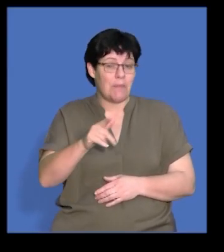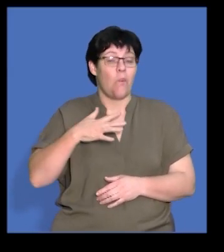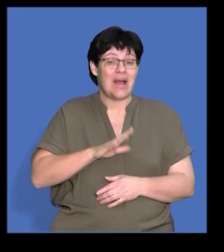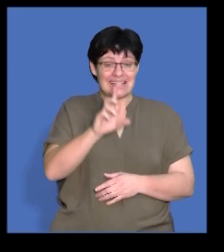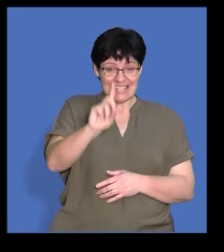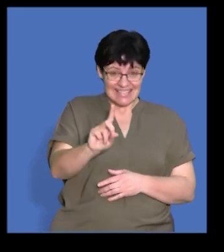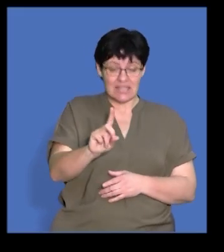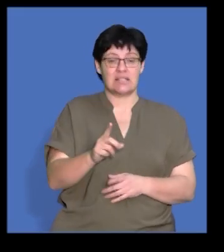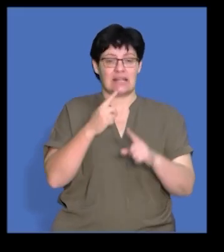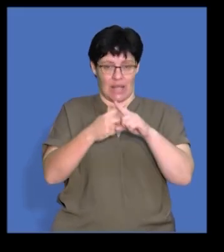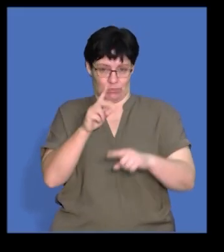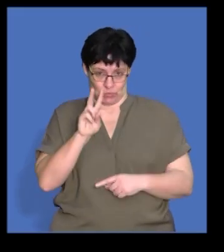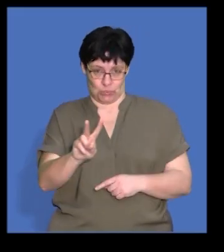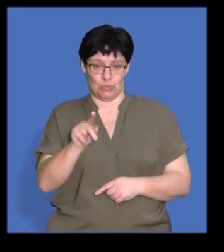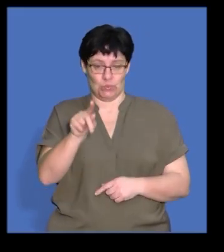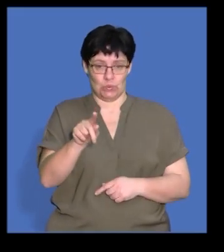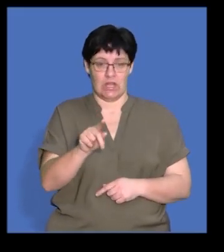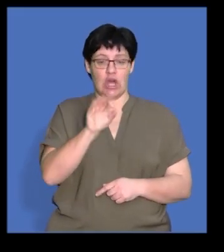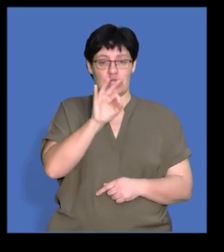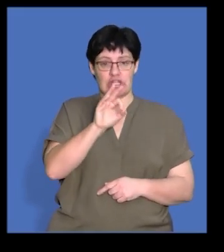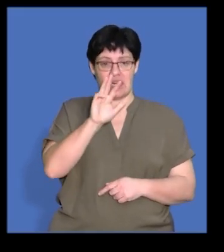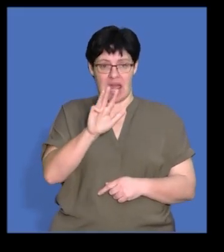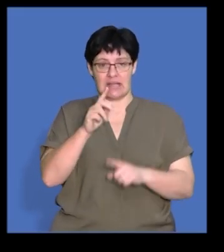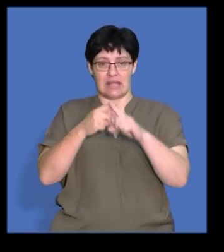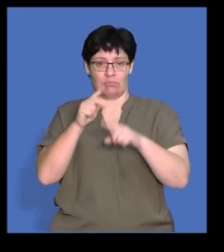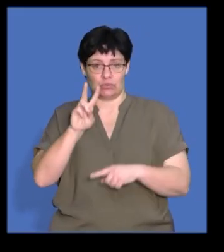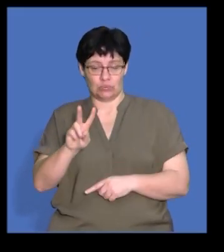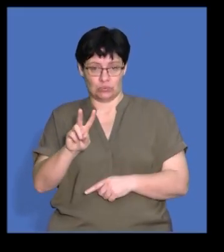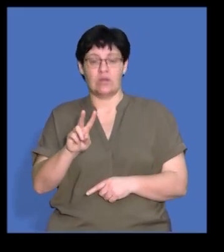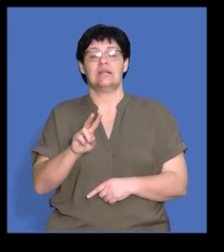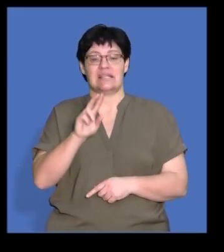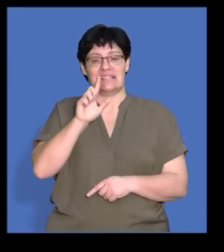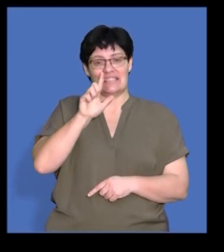course, is that times 2. So that is 78